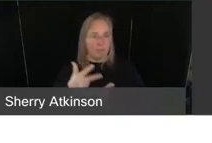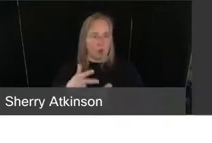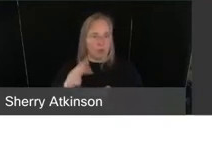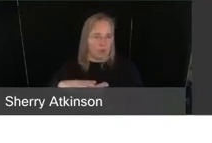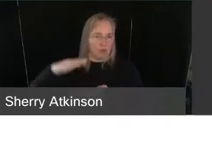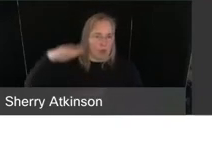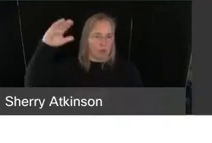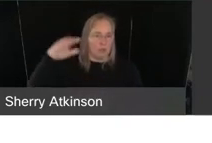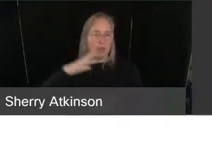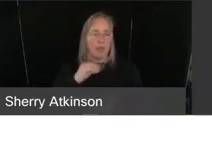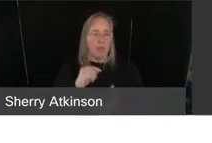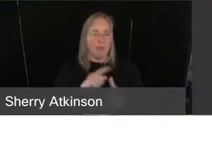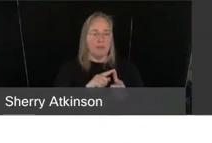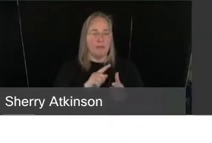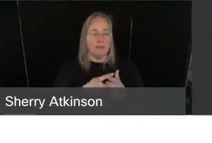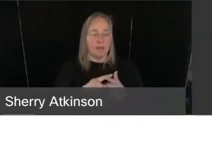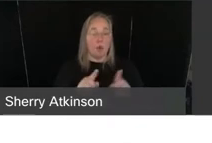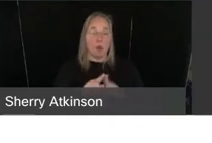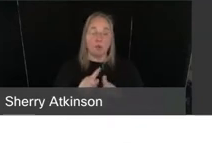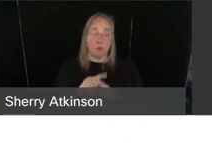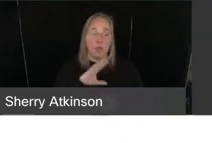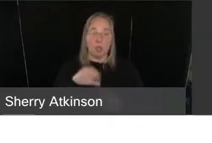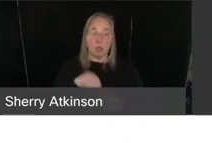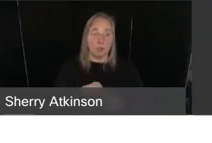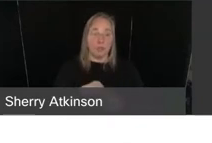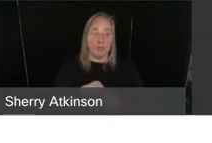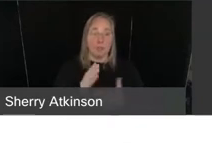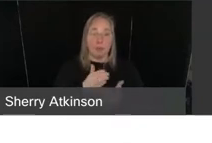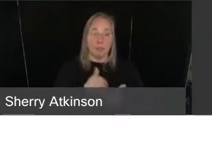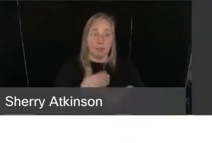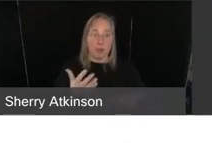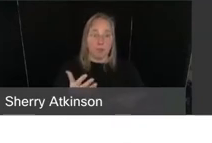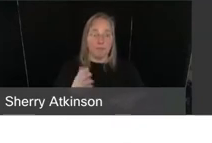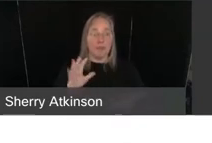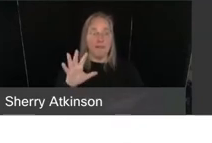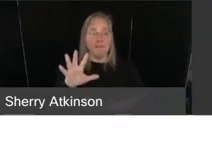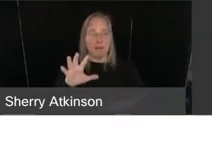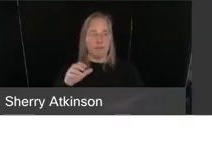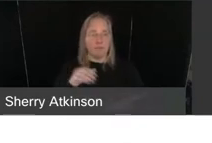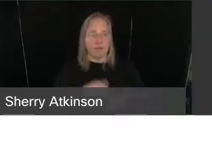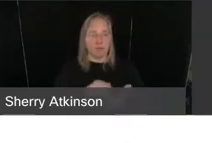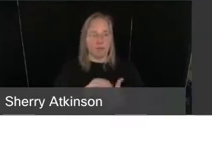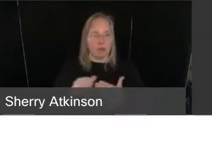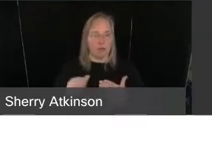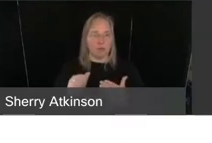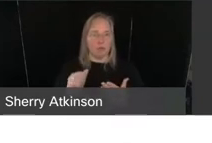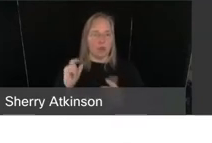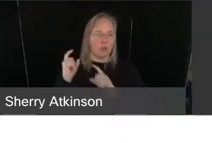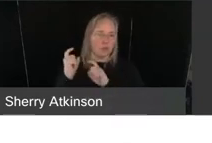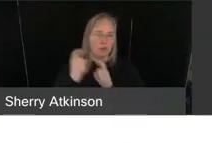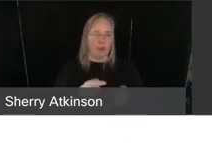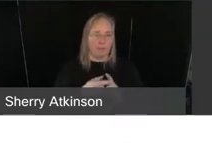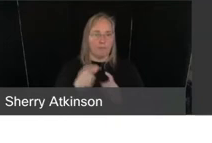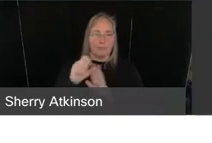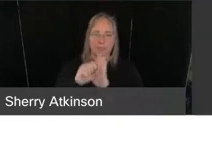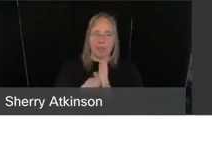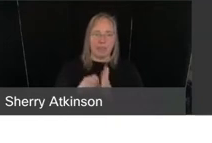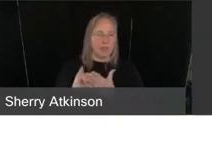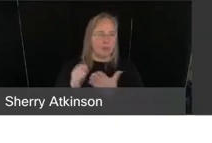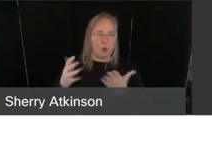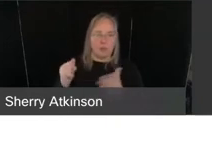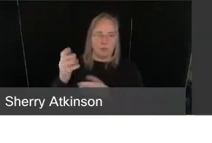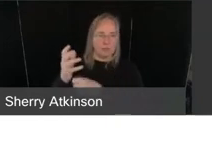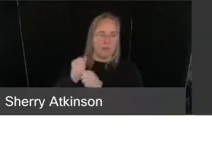also included in the budget a $500,000 state grant, which has already been received from the Maryland State Arts Council,